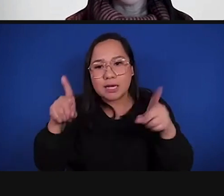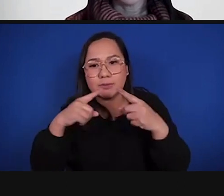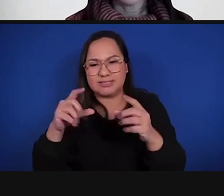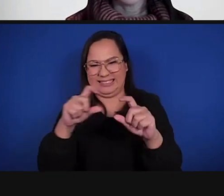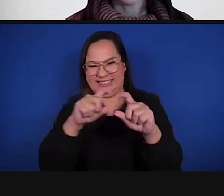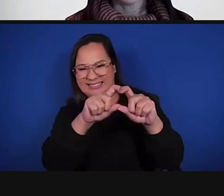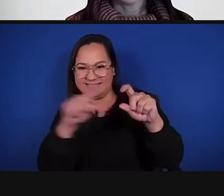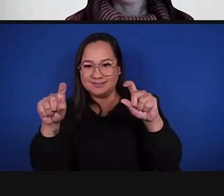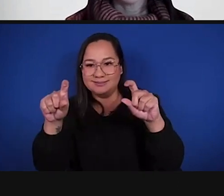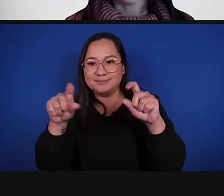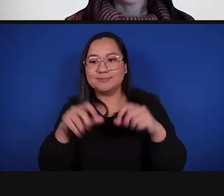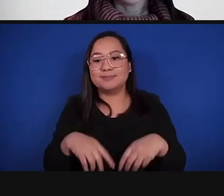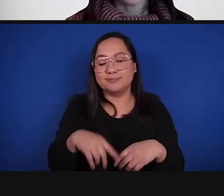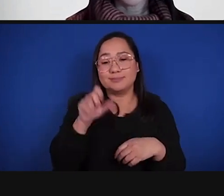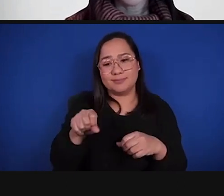Next slide.